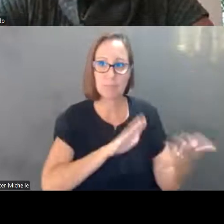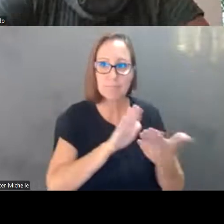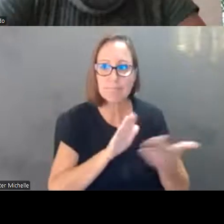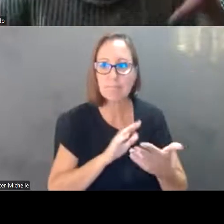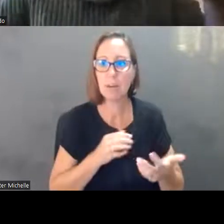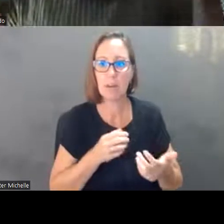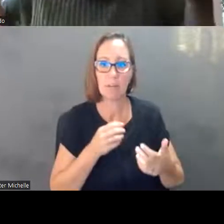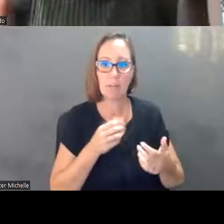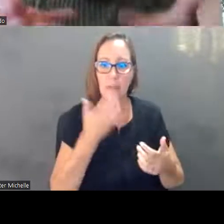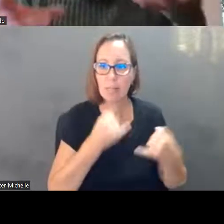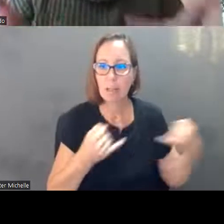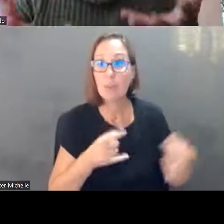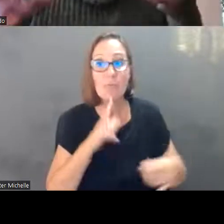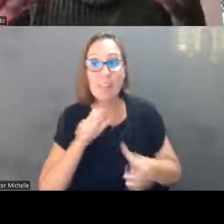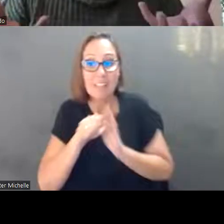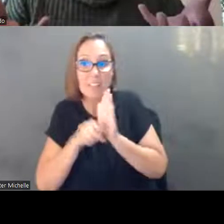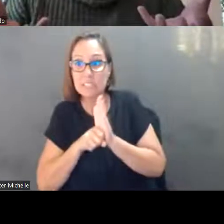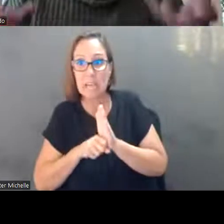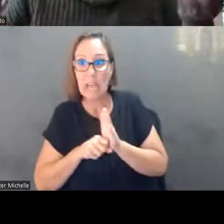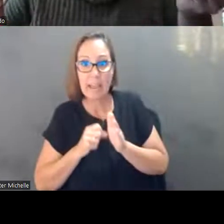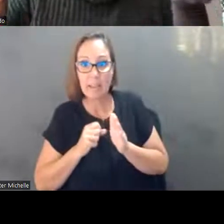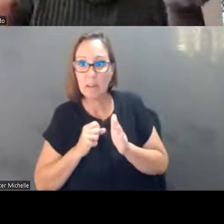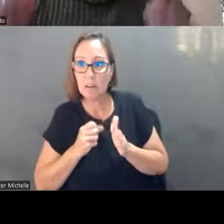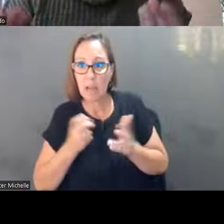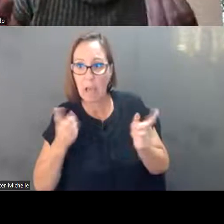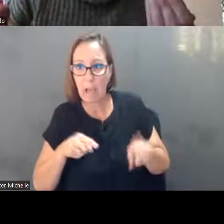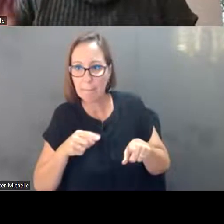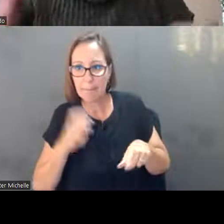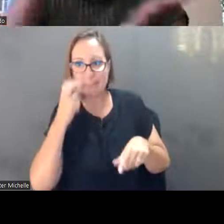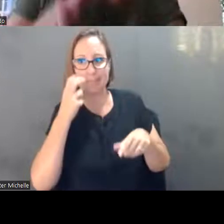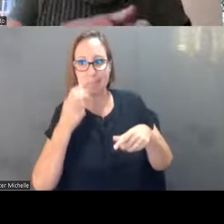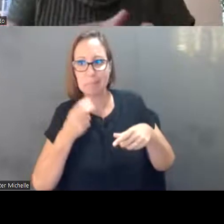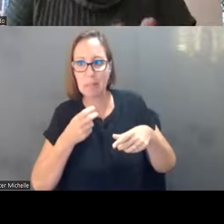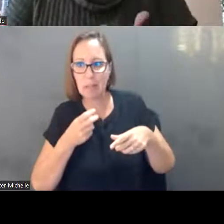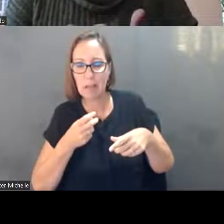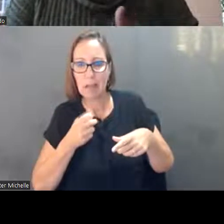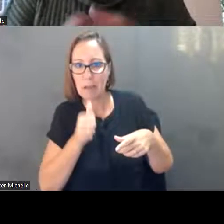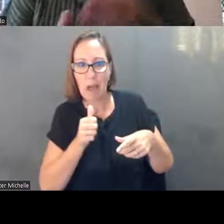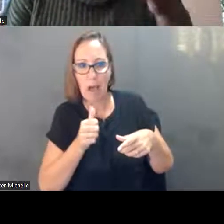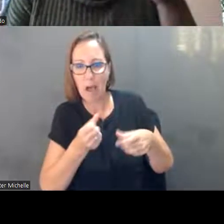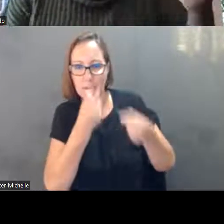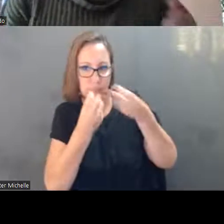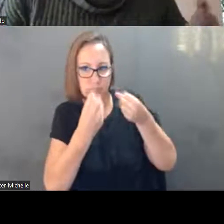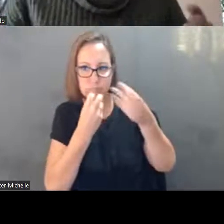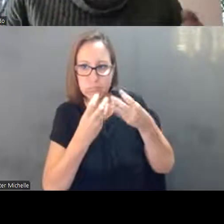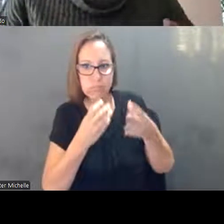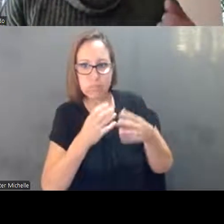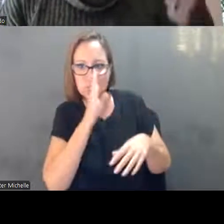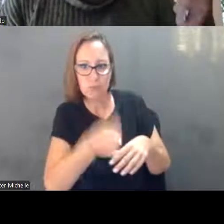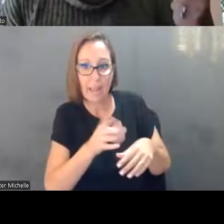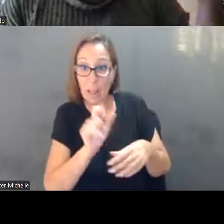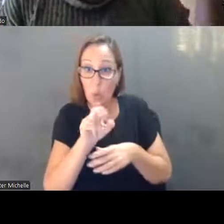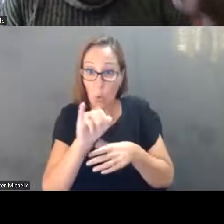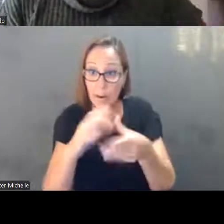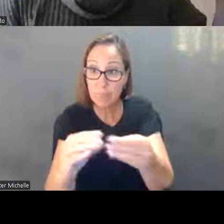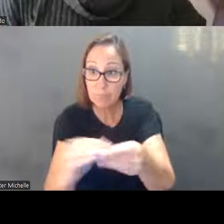always faces is really not getting that clear, like straight to the point info, the way Lori delivered it,